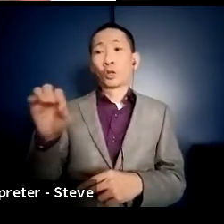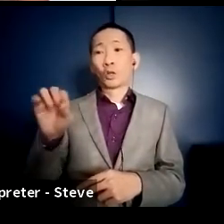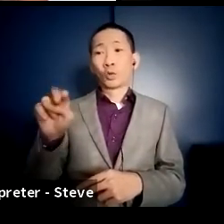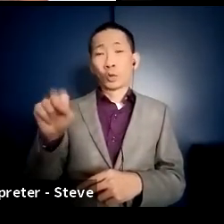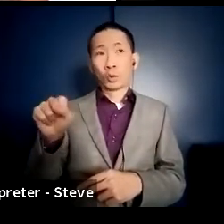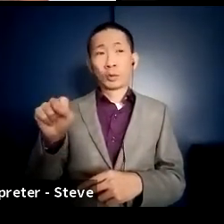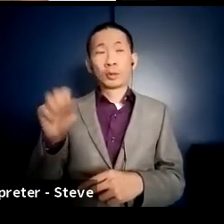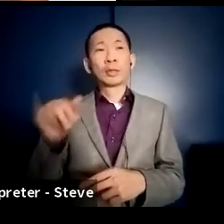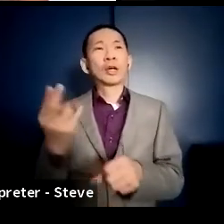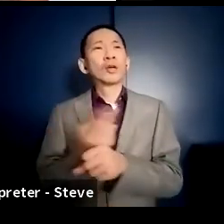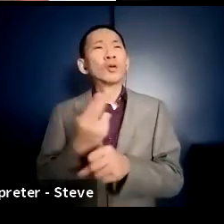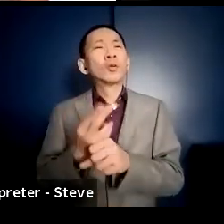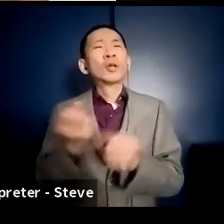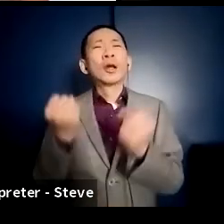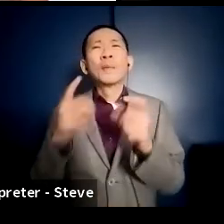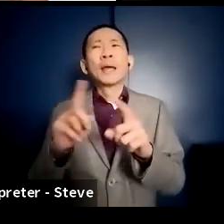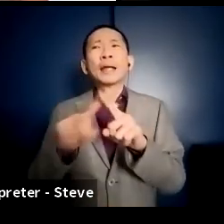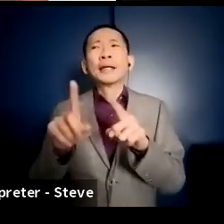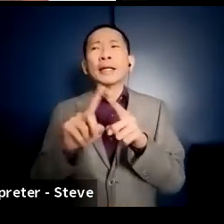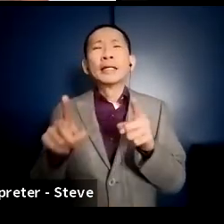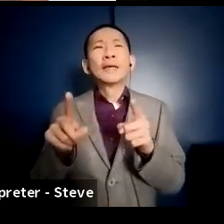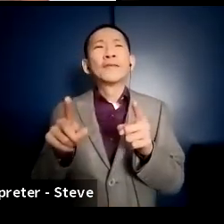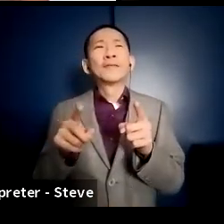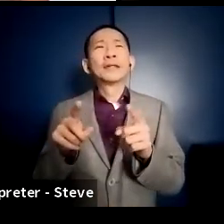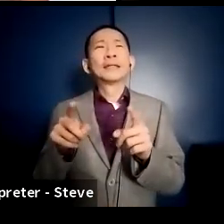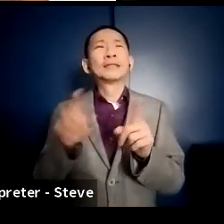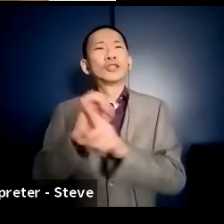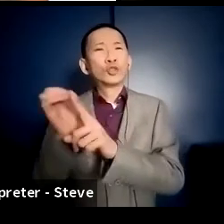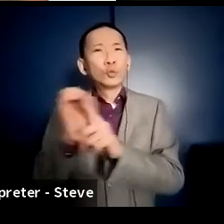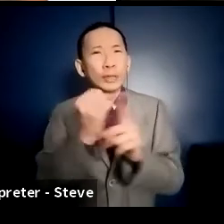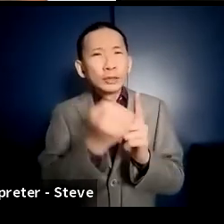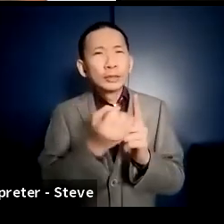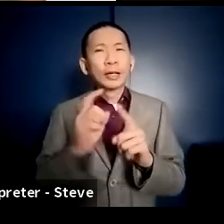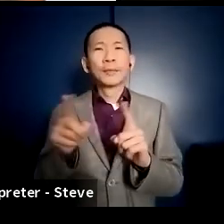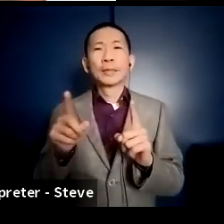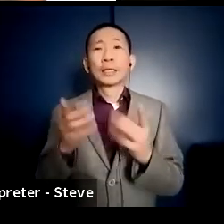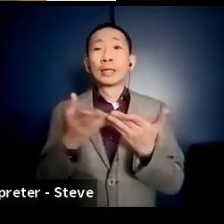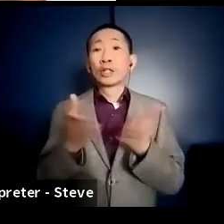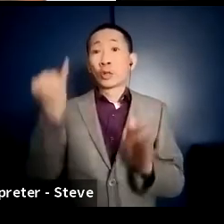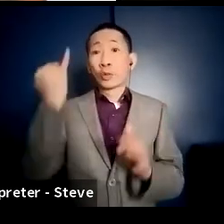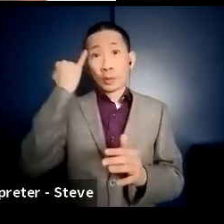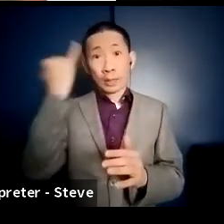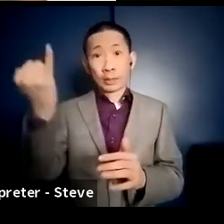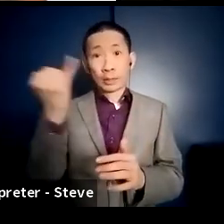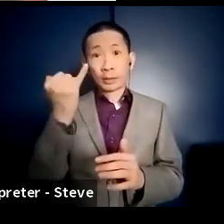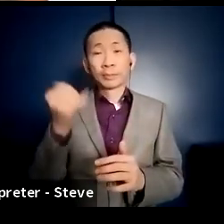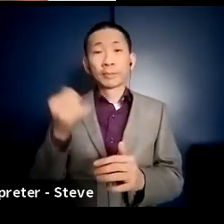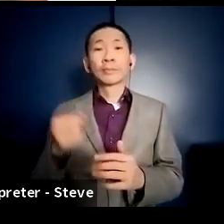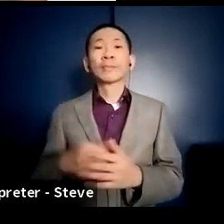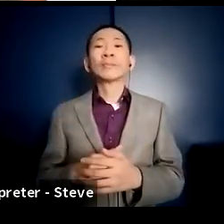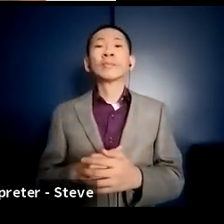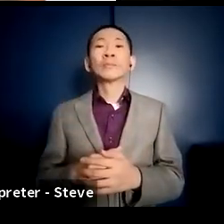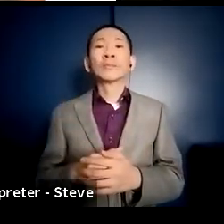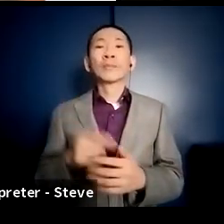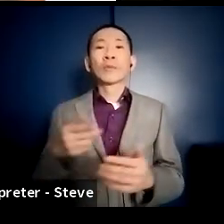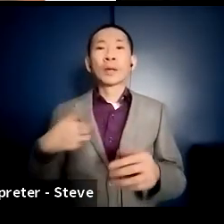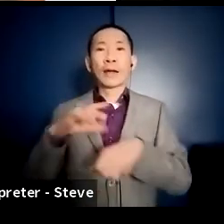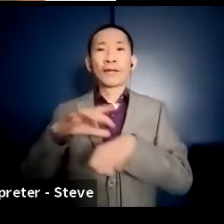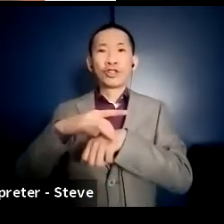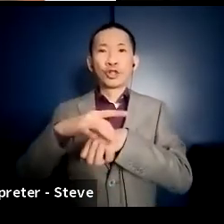in many different contexts, but the sort of general idea is that there are